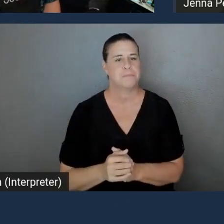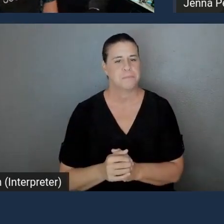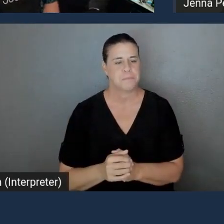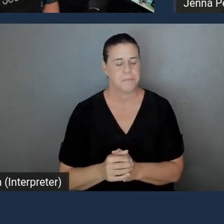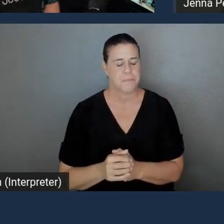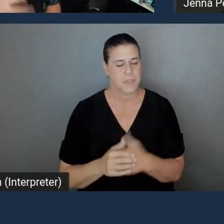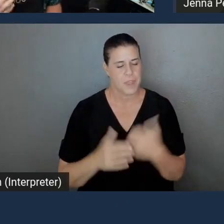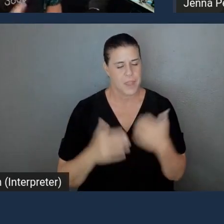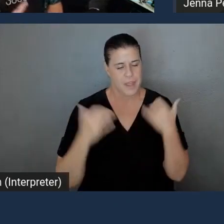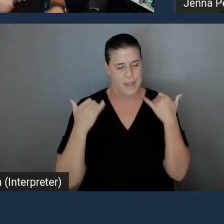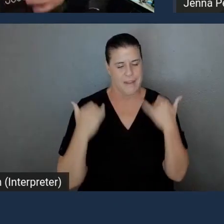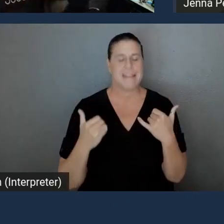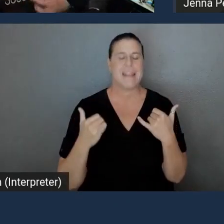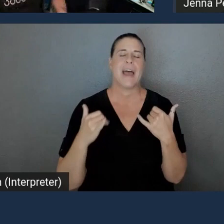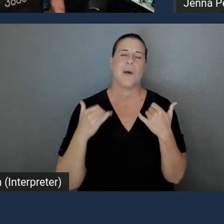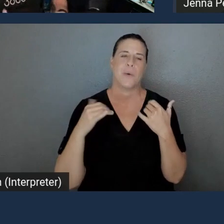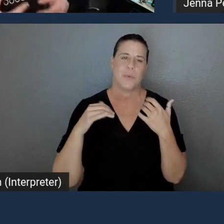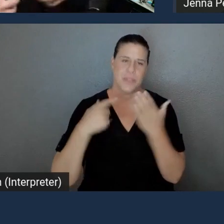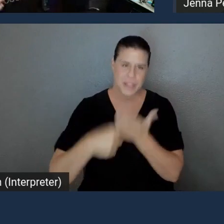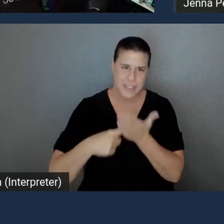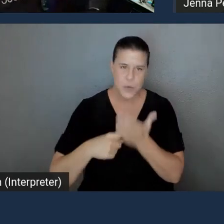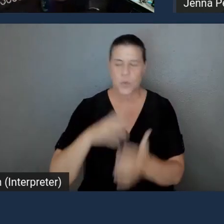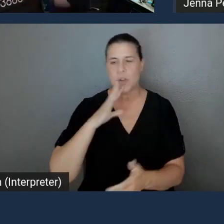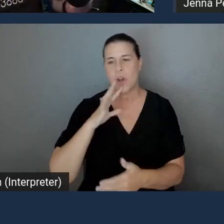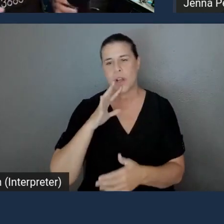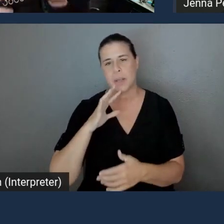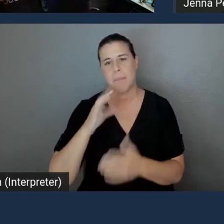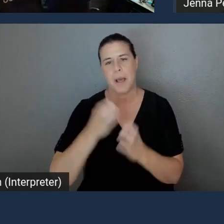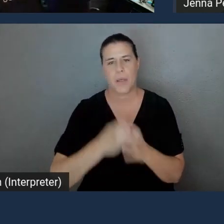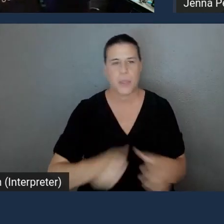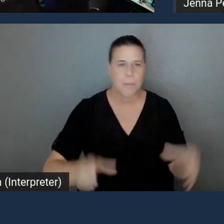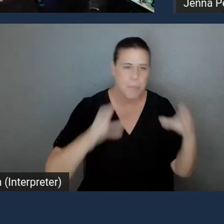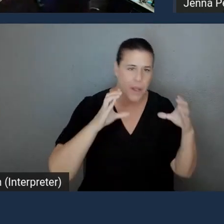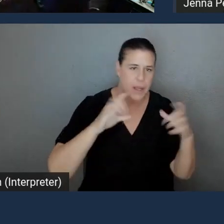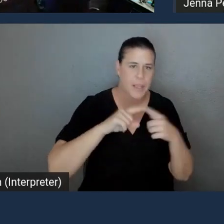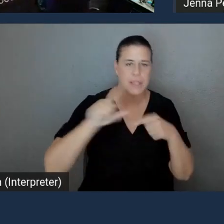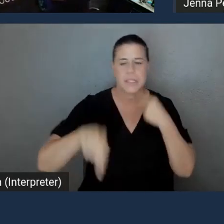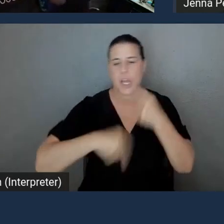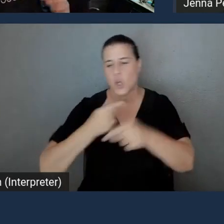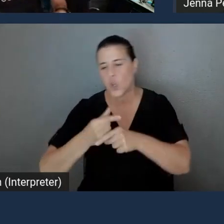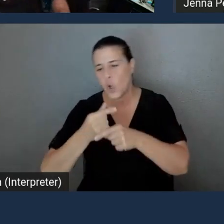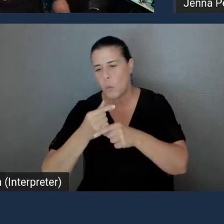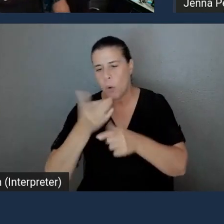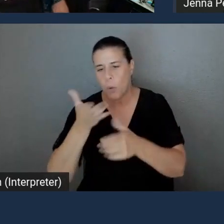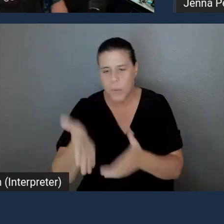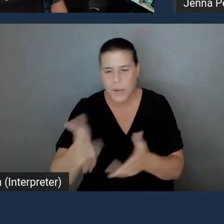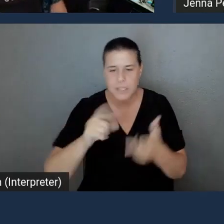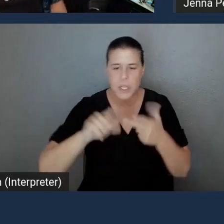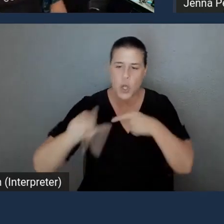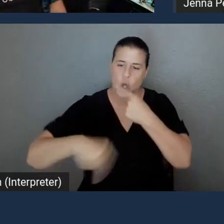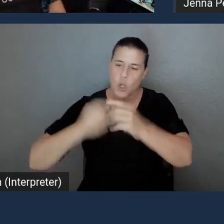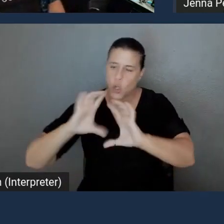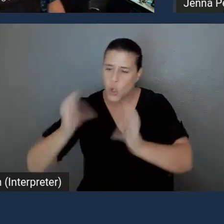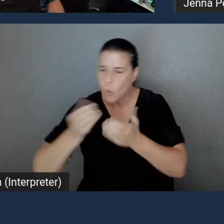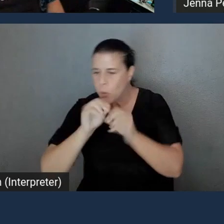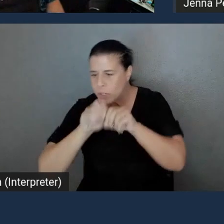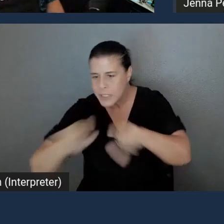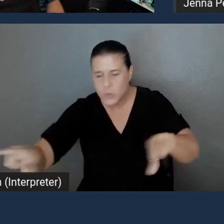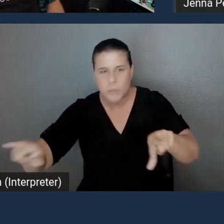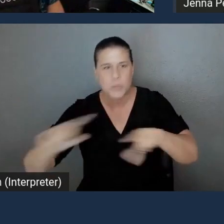This brings always a discussion. Look, we talked about S3 buckets and global presence and global distribution. The first thing that comes to mind